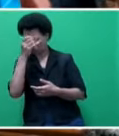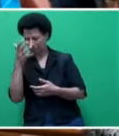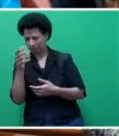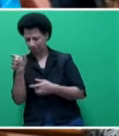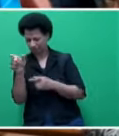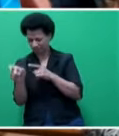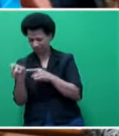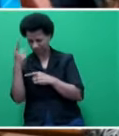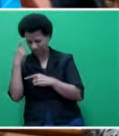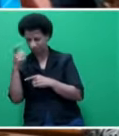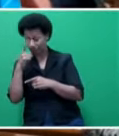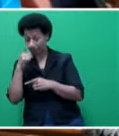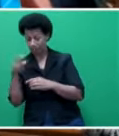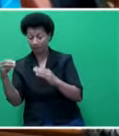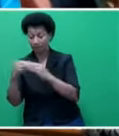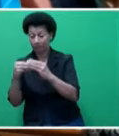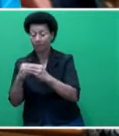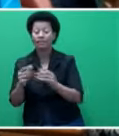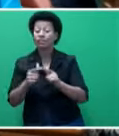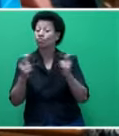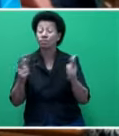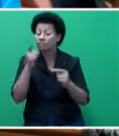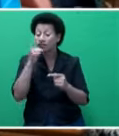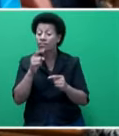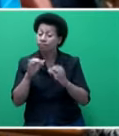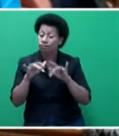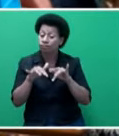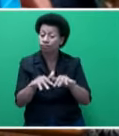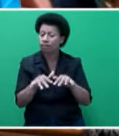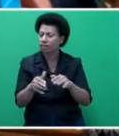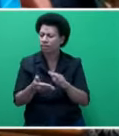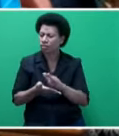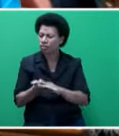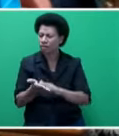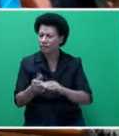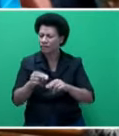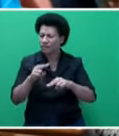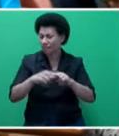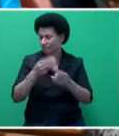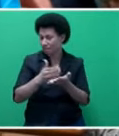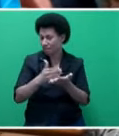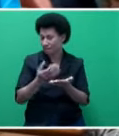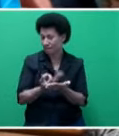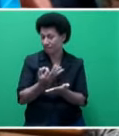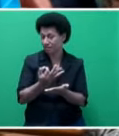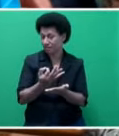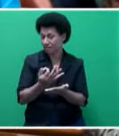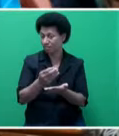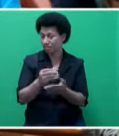a large number of people are actually going to use the FNPF funds to